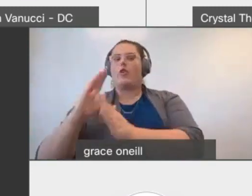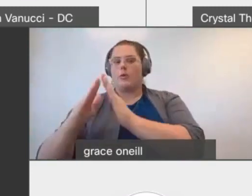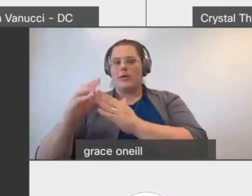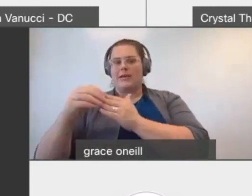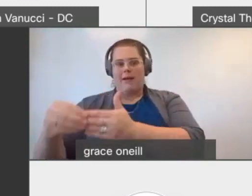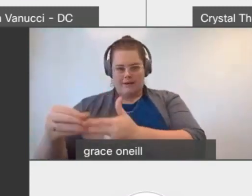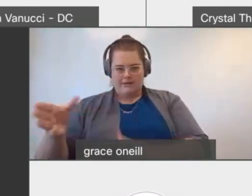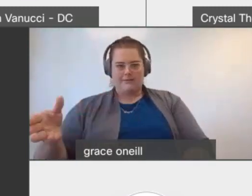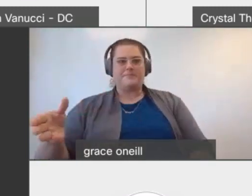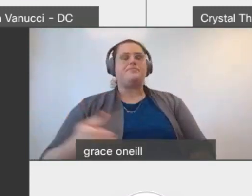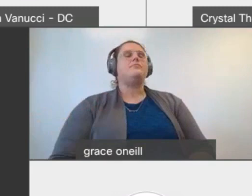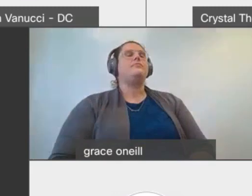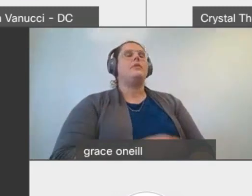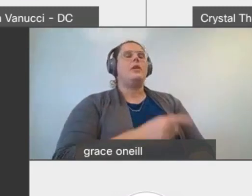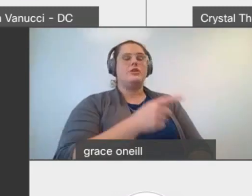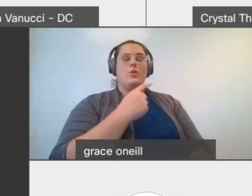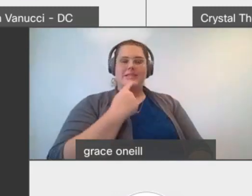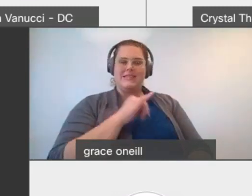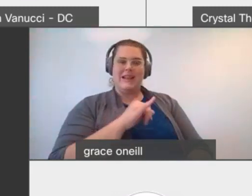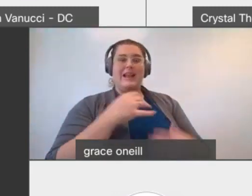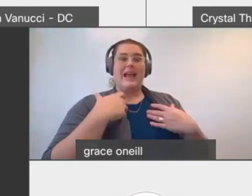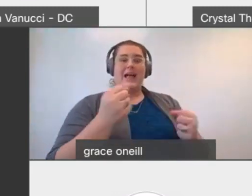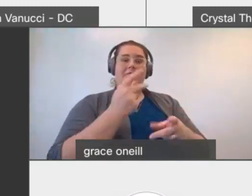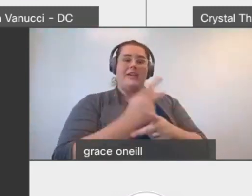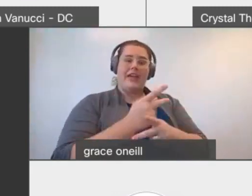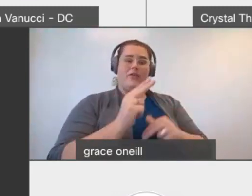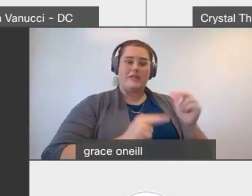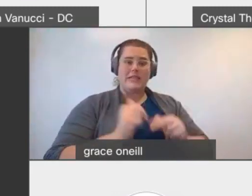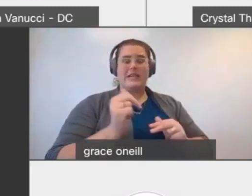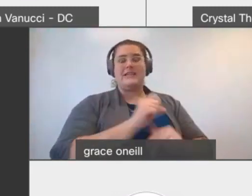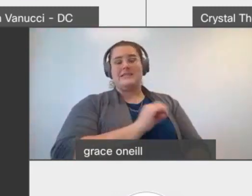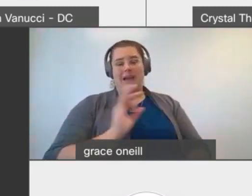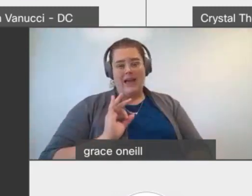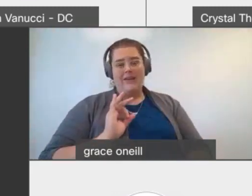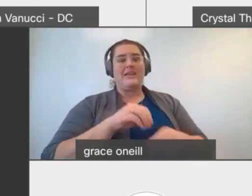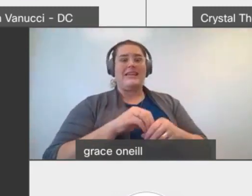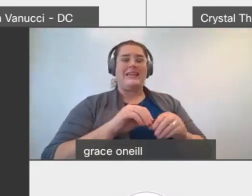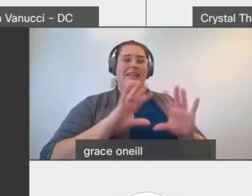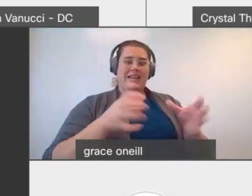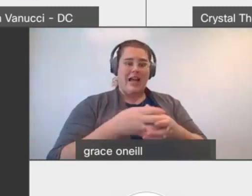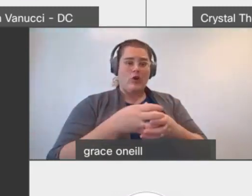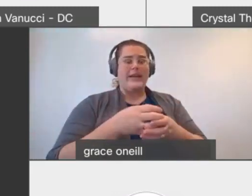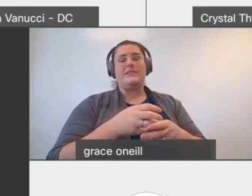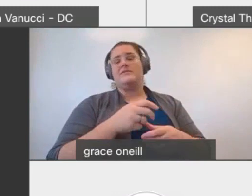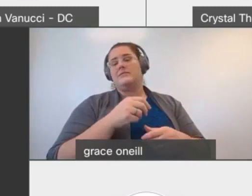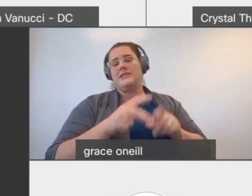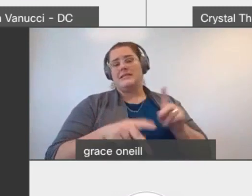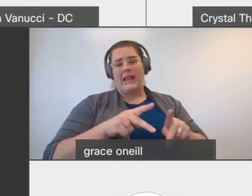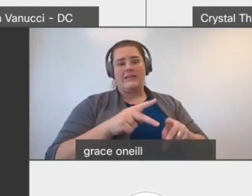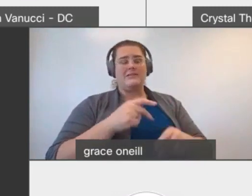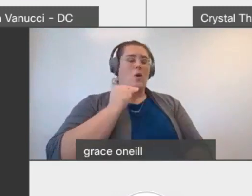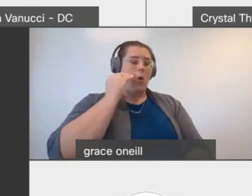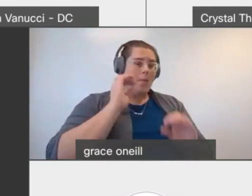is healthcare facility and congregate settings, staff, residents, and patients, including correctional detentional facilities, homeless